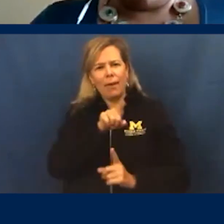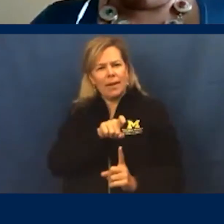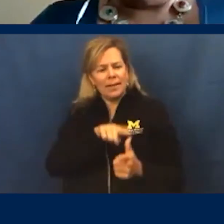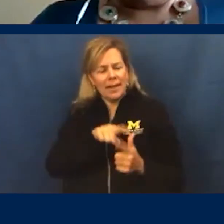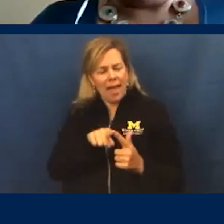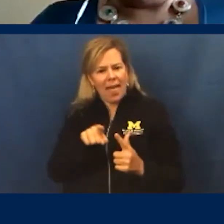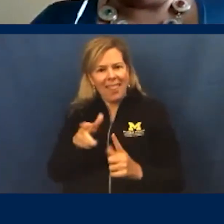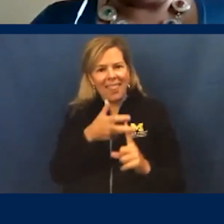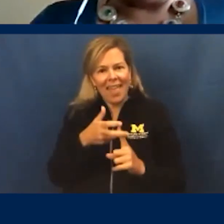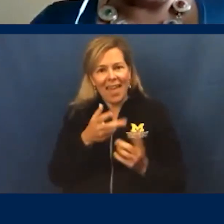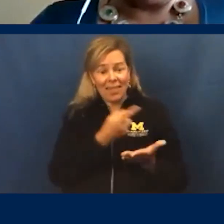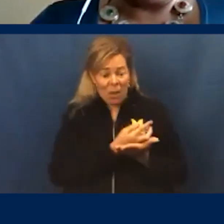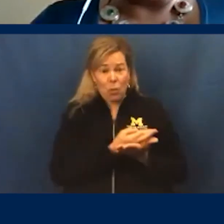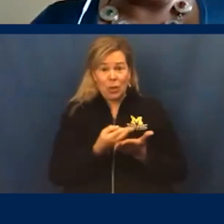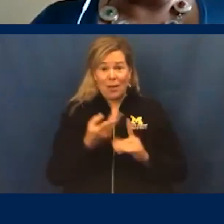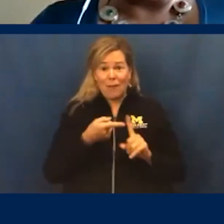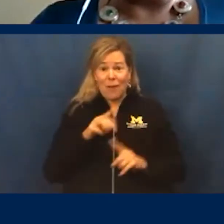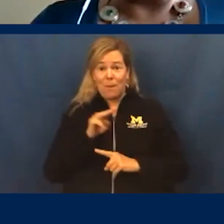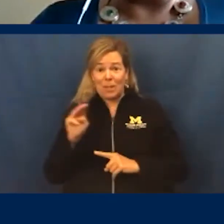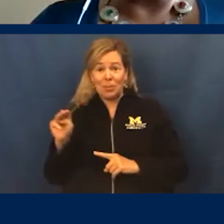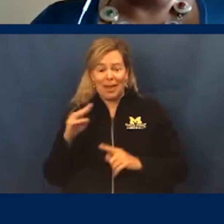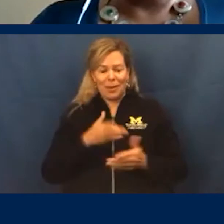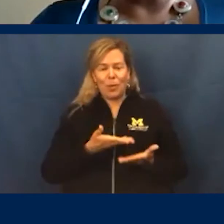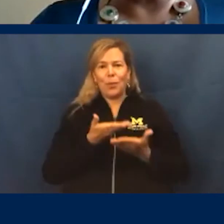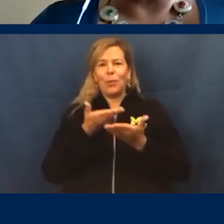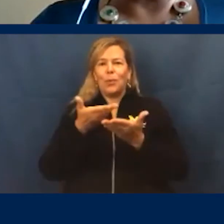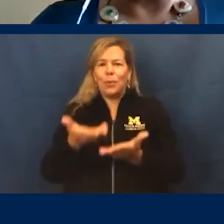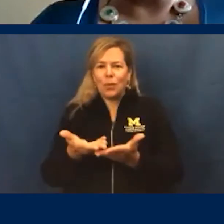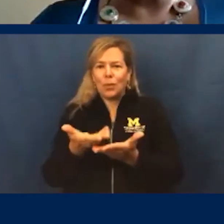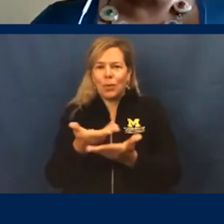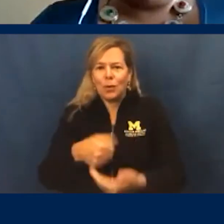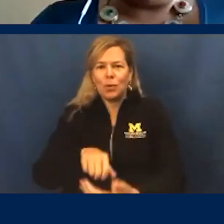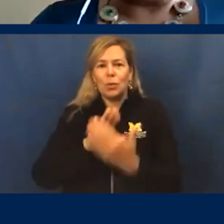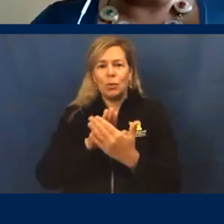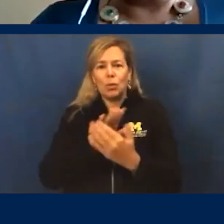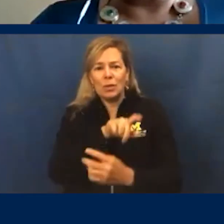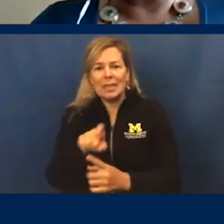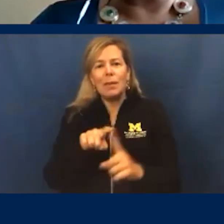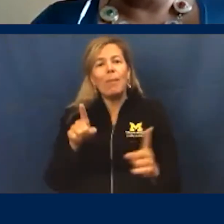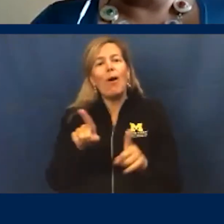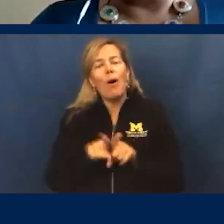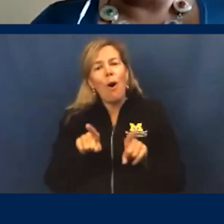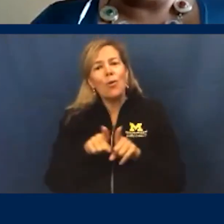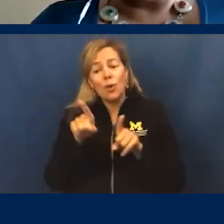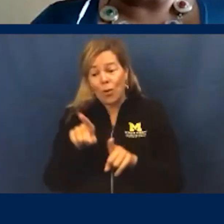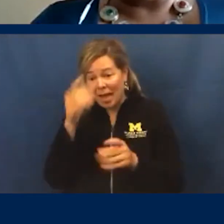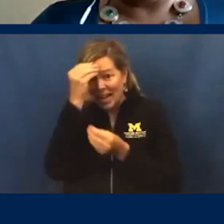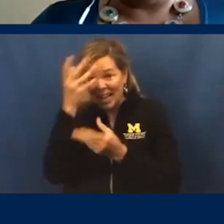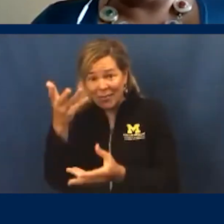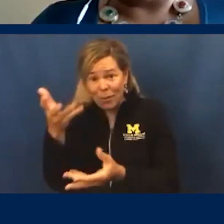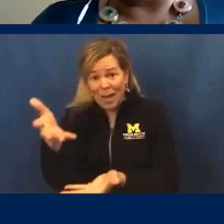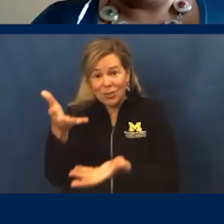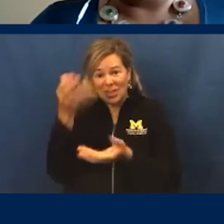resources from Michigan Medicine into the community to address those needs. But more importantly, we also bring back the information from community, what they